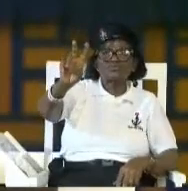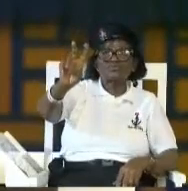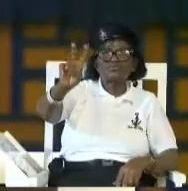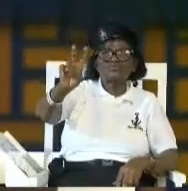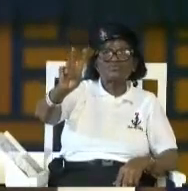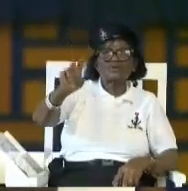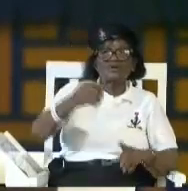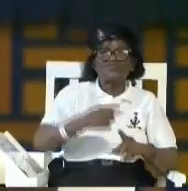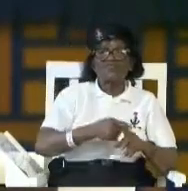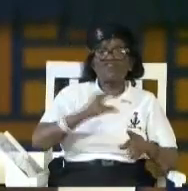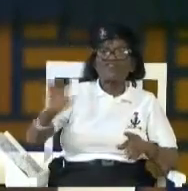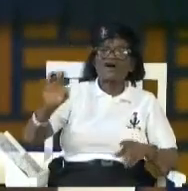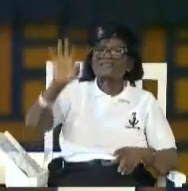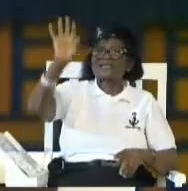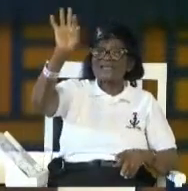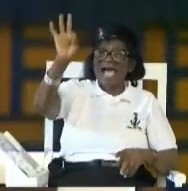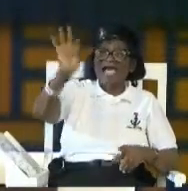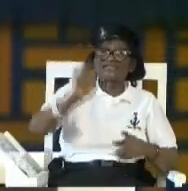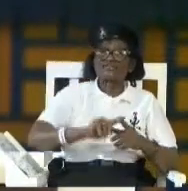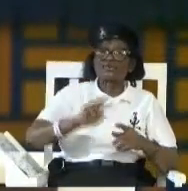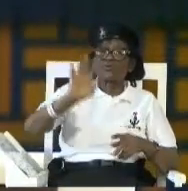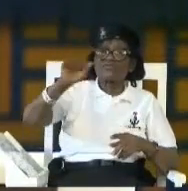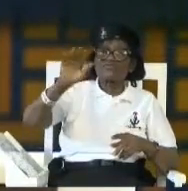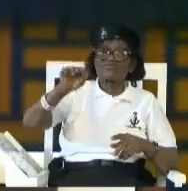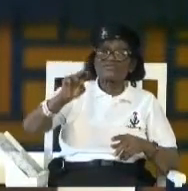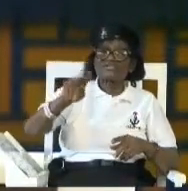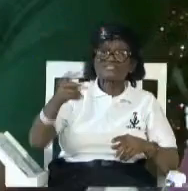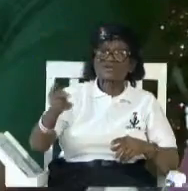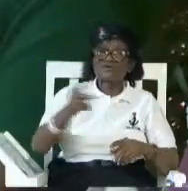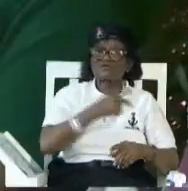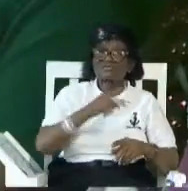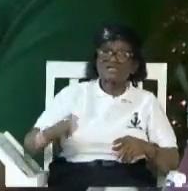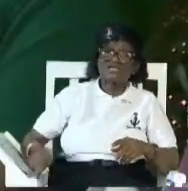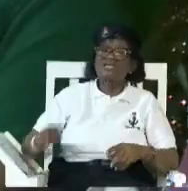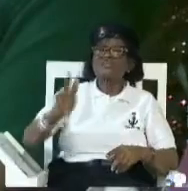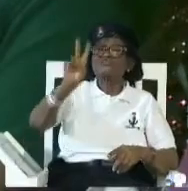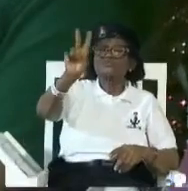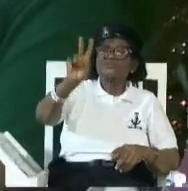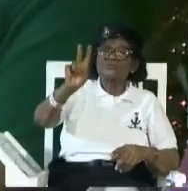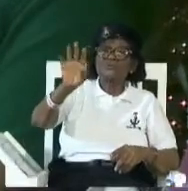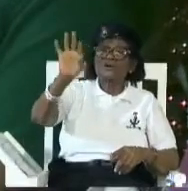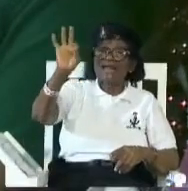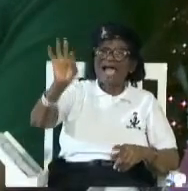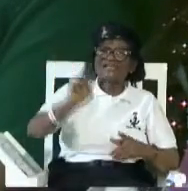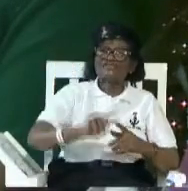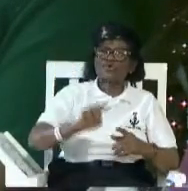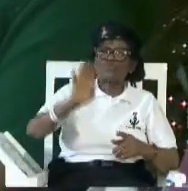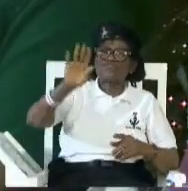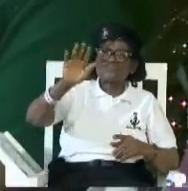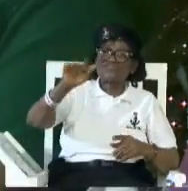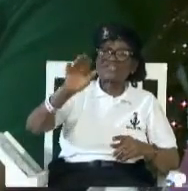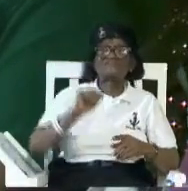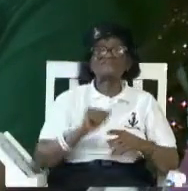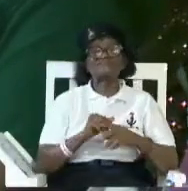from verse 9 to 15. 2 Kings 2, 9 to